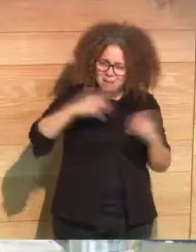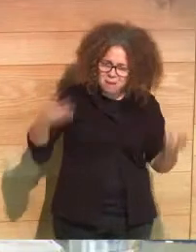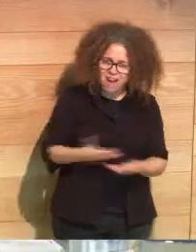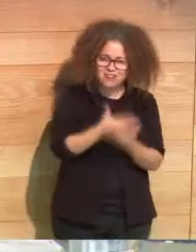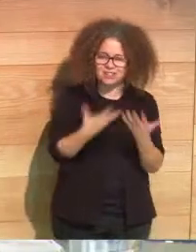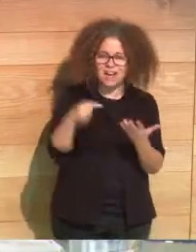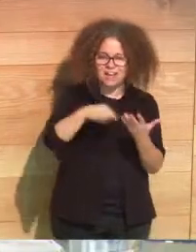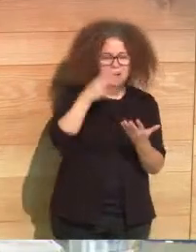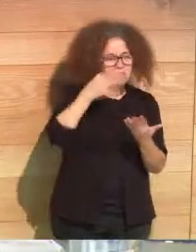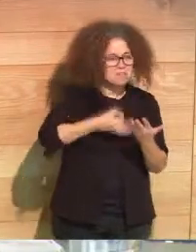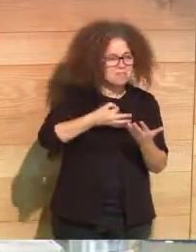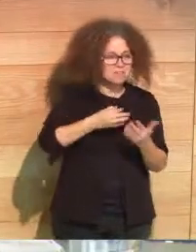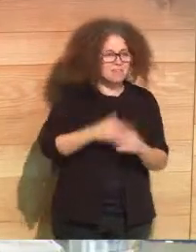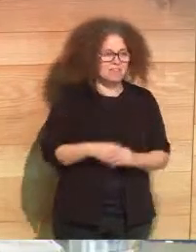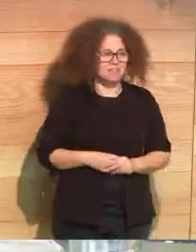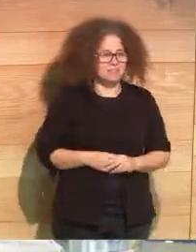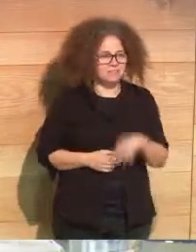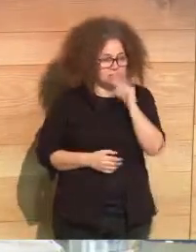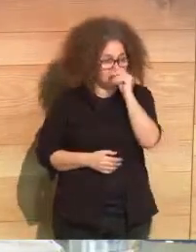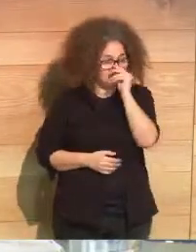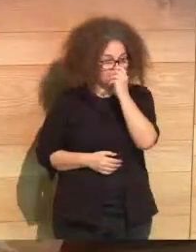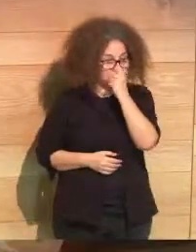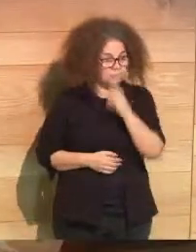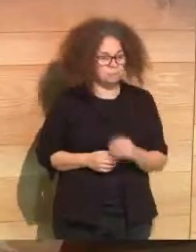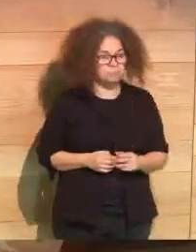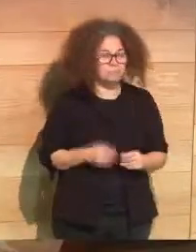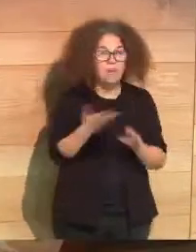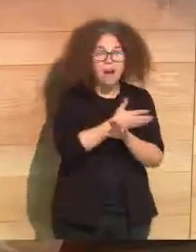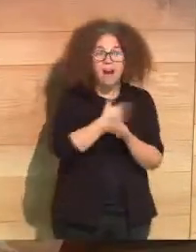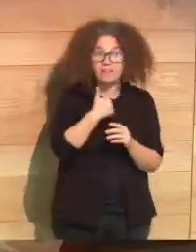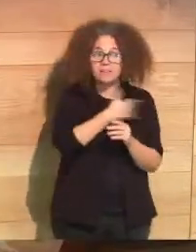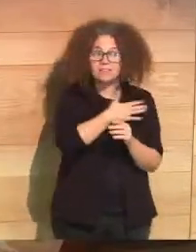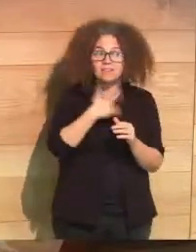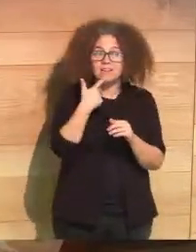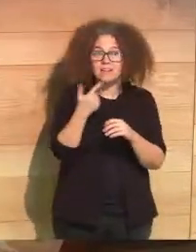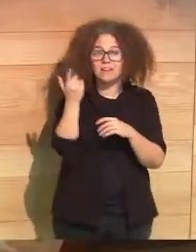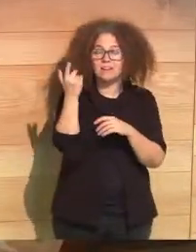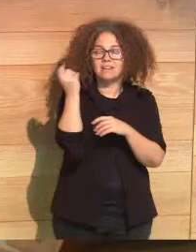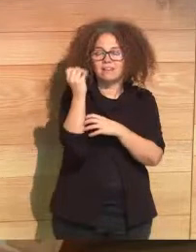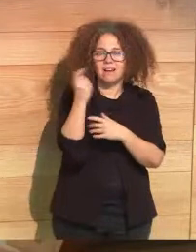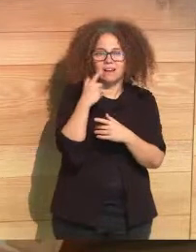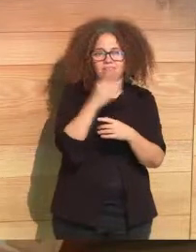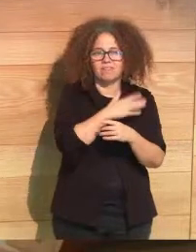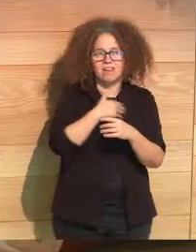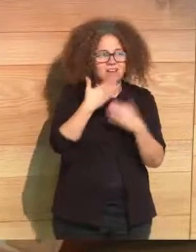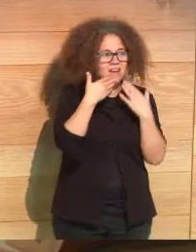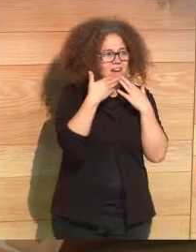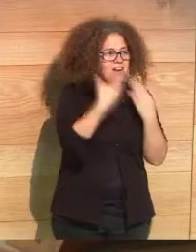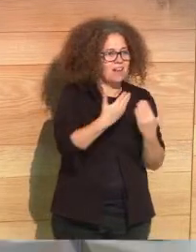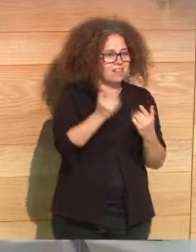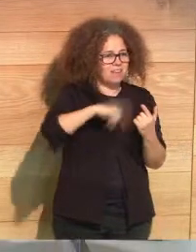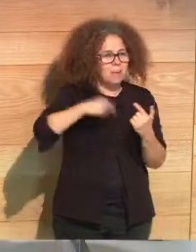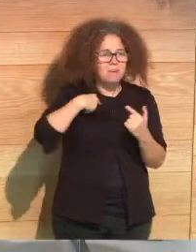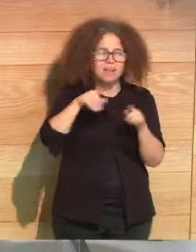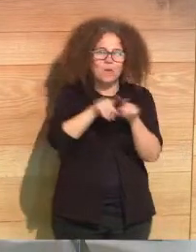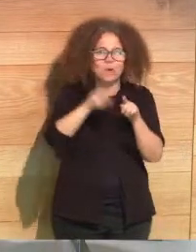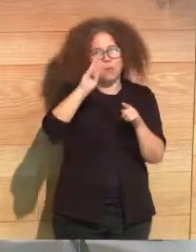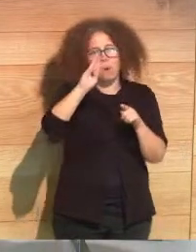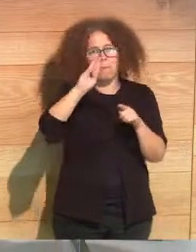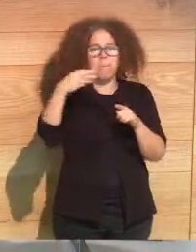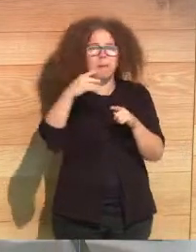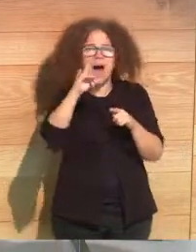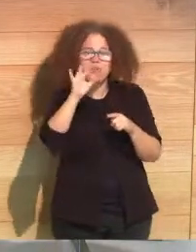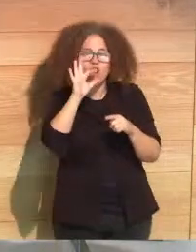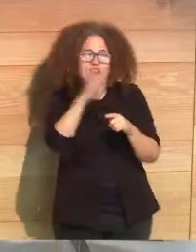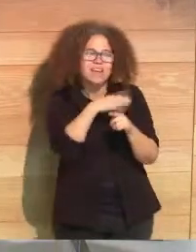we encourage you to come here to see it physically. And before we start, I would like to say thank you. Well, Pablo